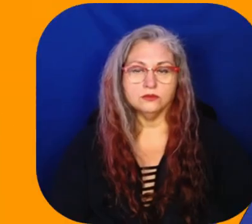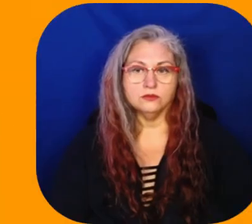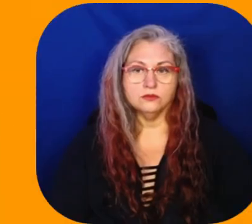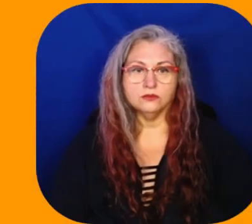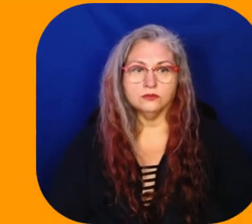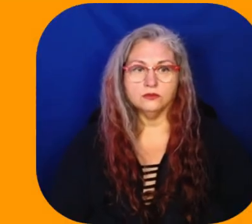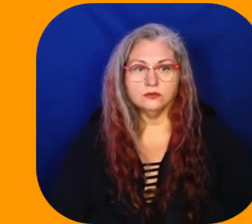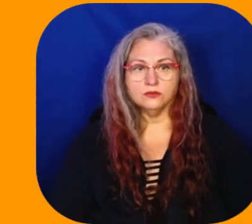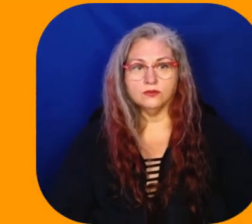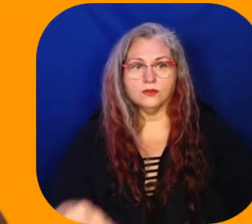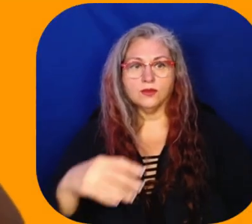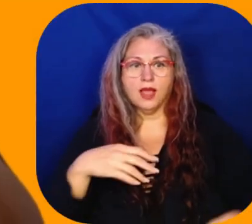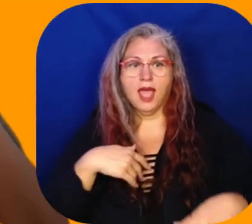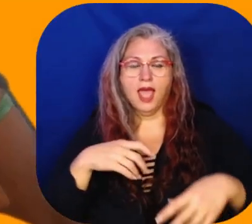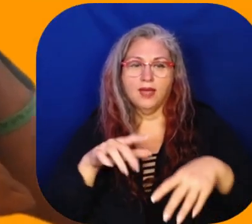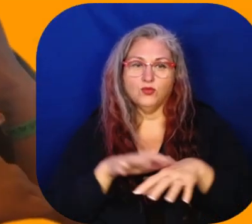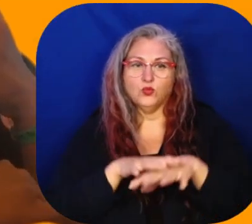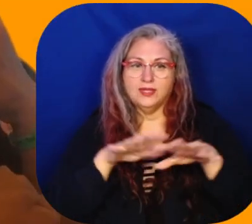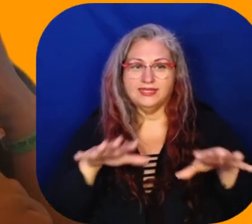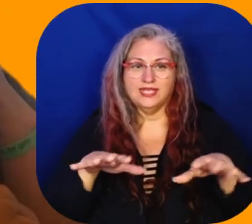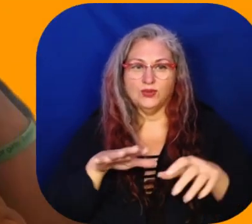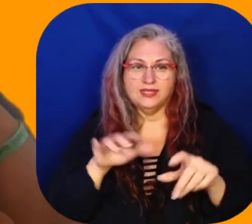gonna distinguish the next one.